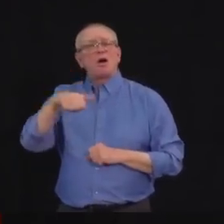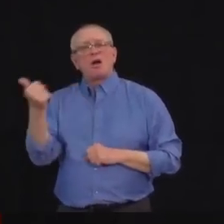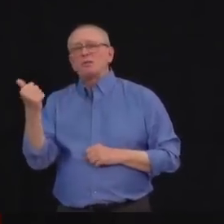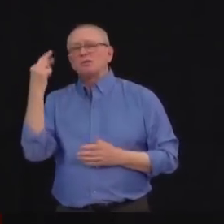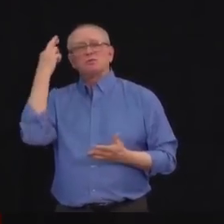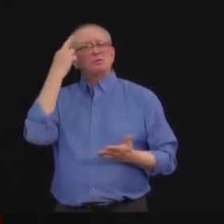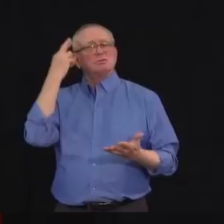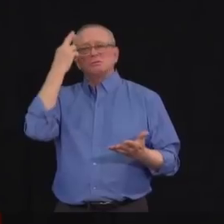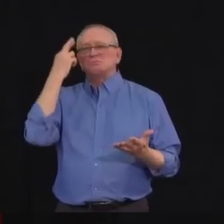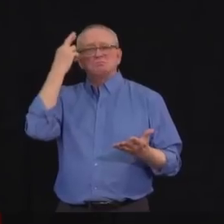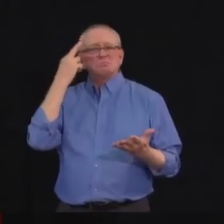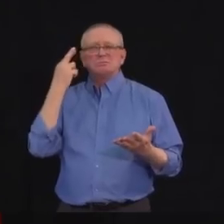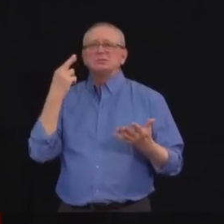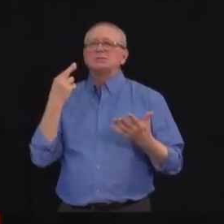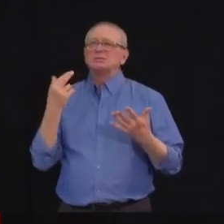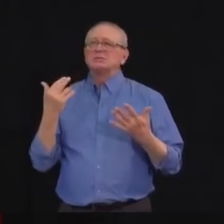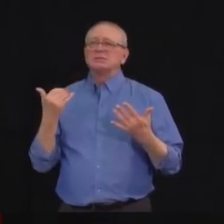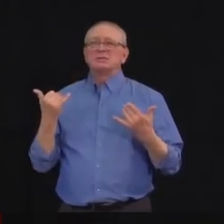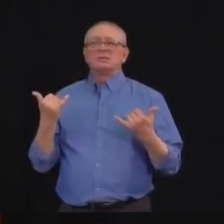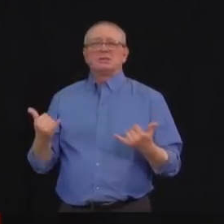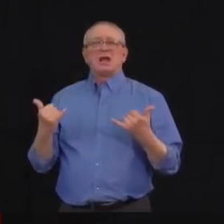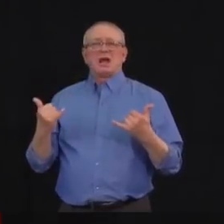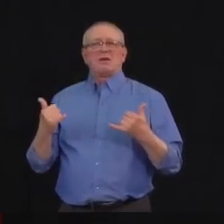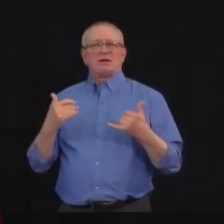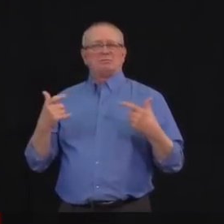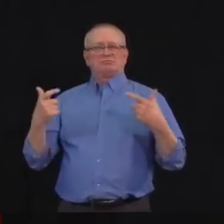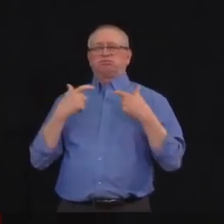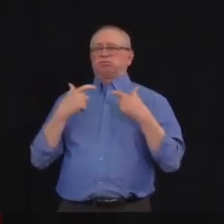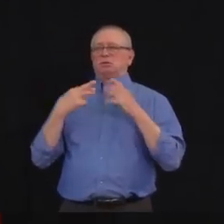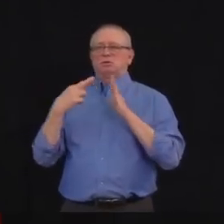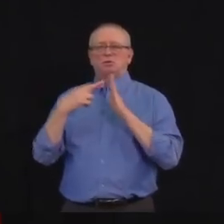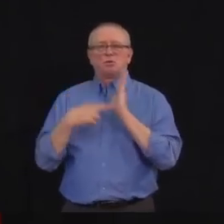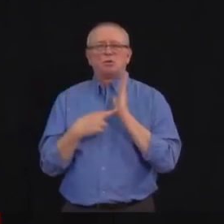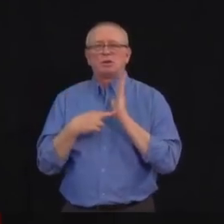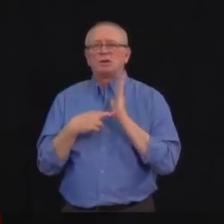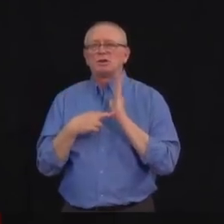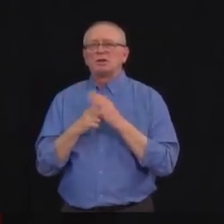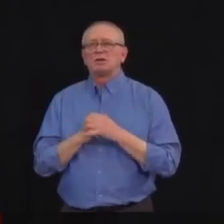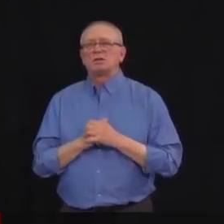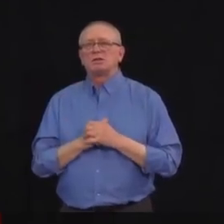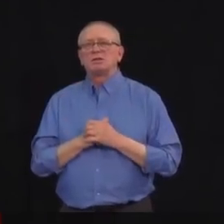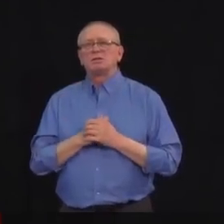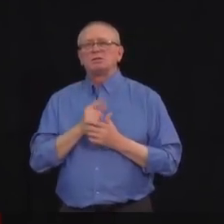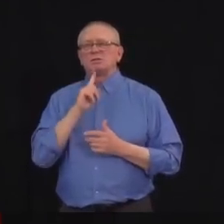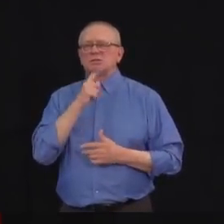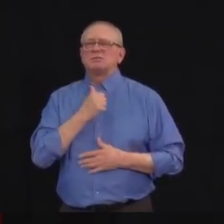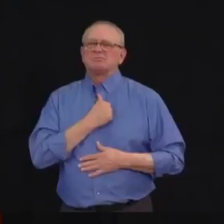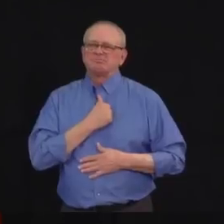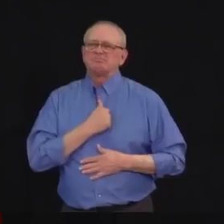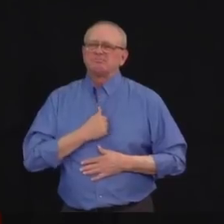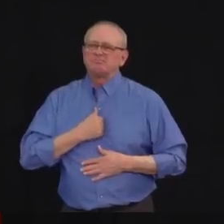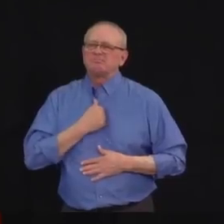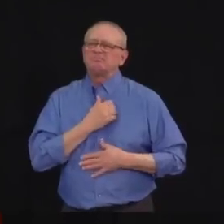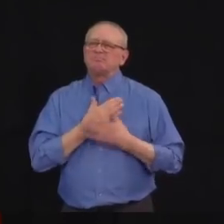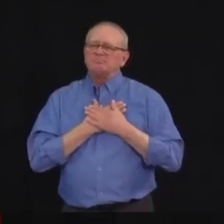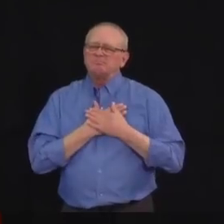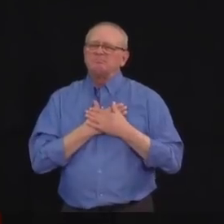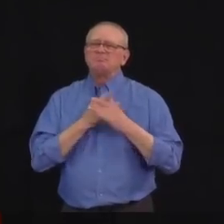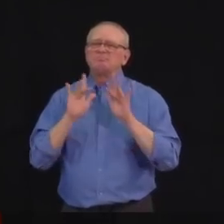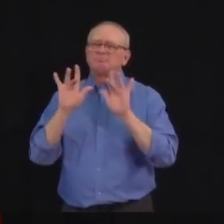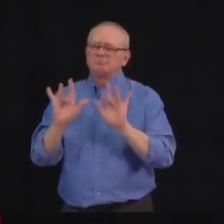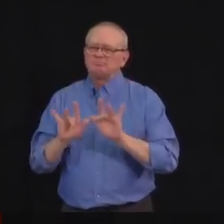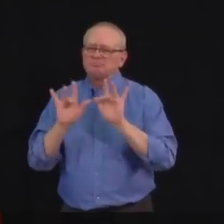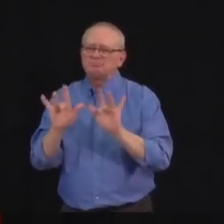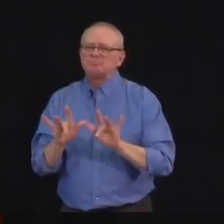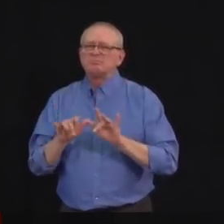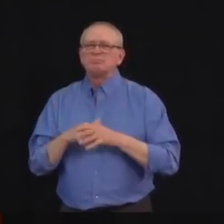under the current restrictions. My sympathies go out to all those mourning the loss of loved ones. Today's total